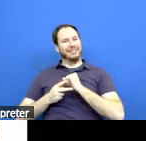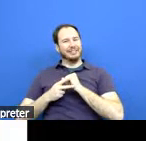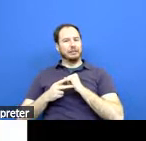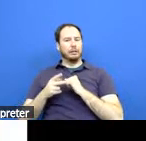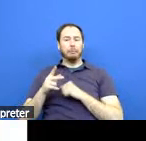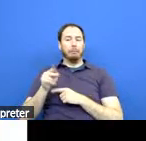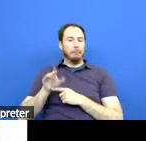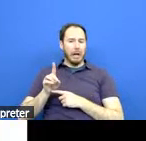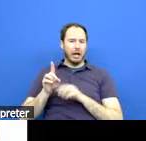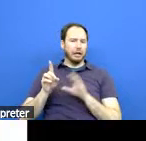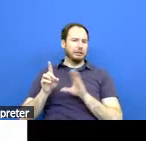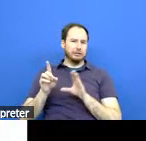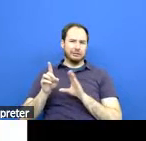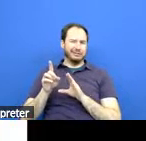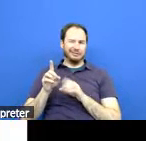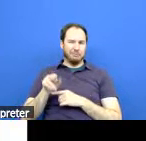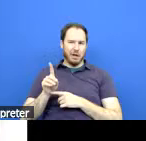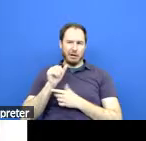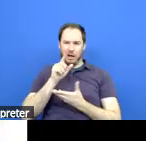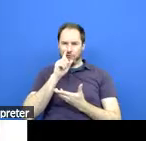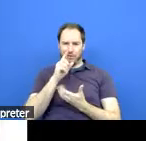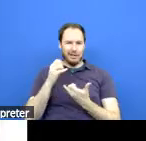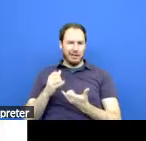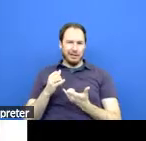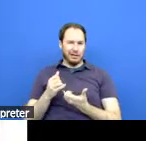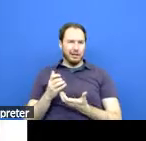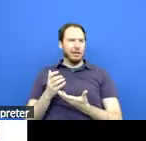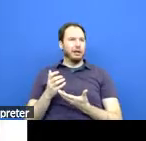stormwater pond. It really isn't much of a pond today.